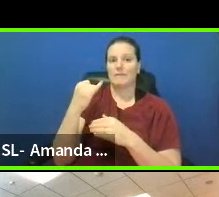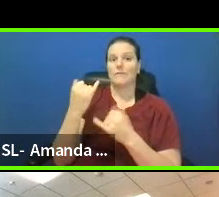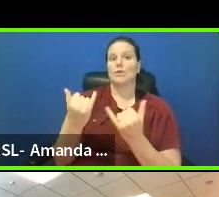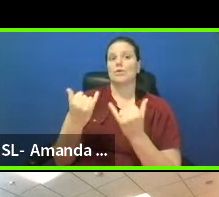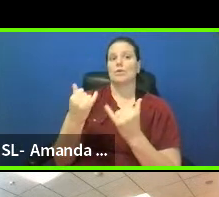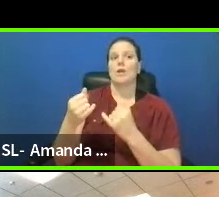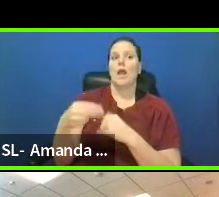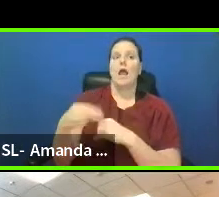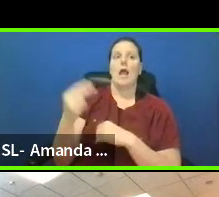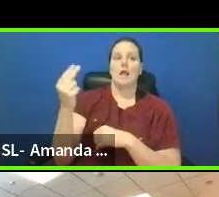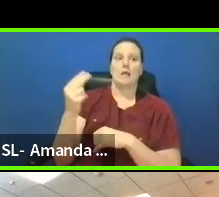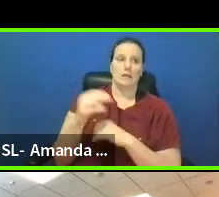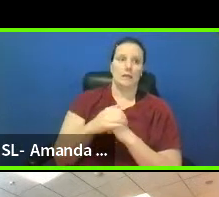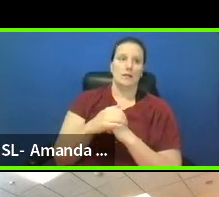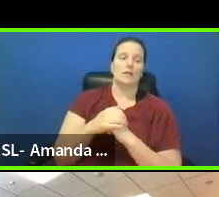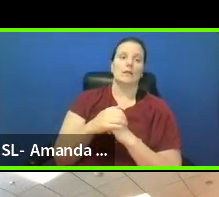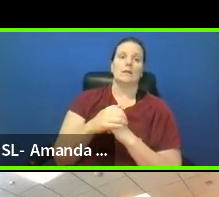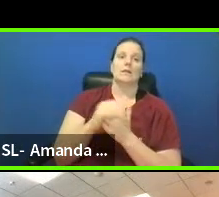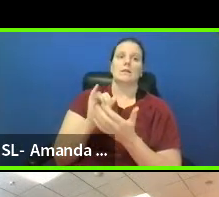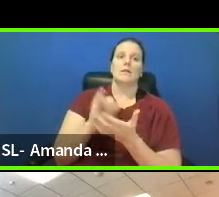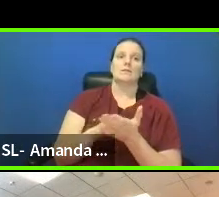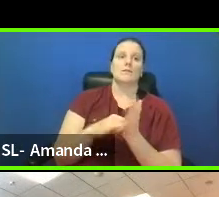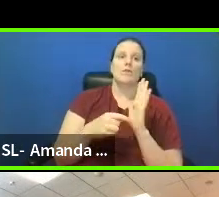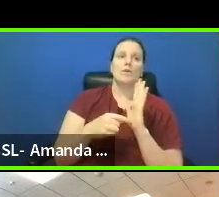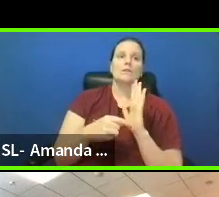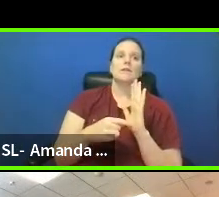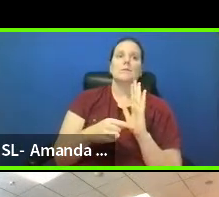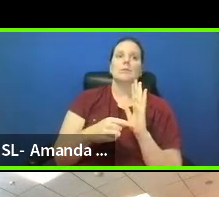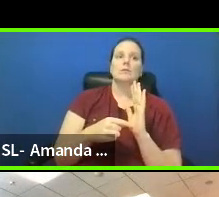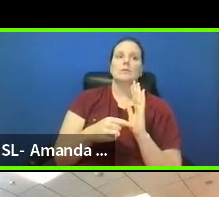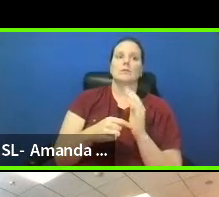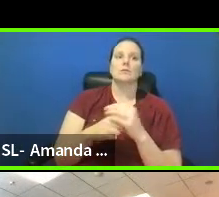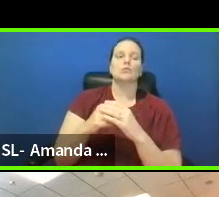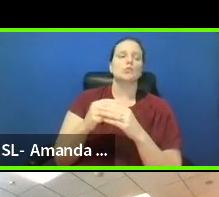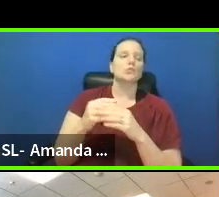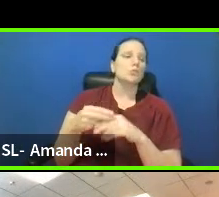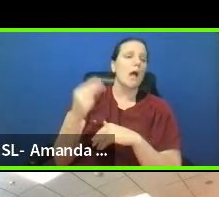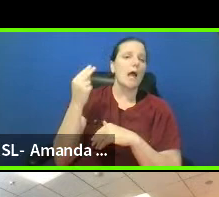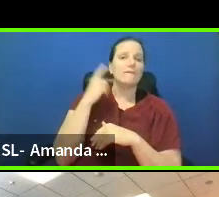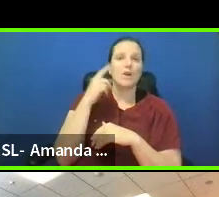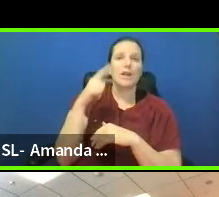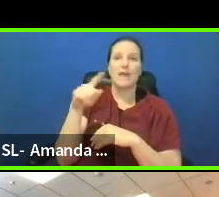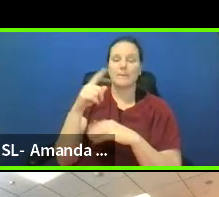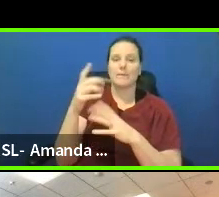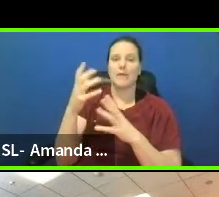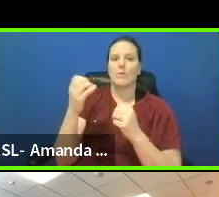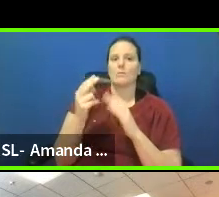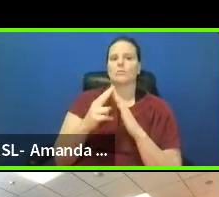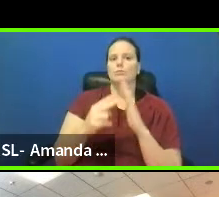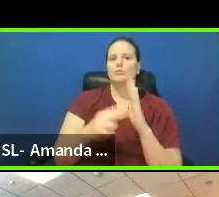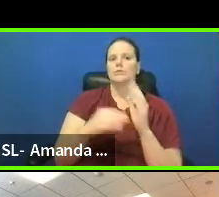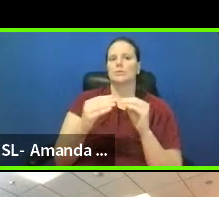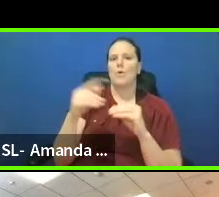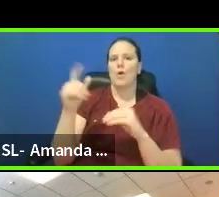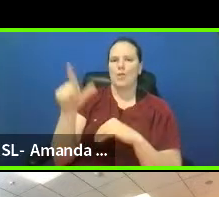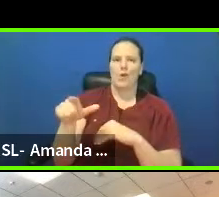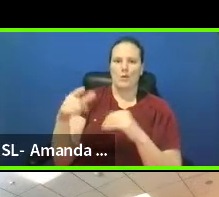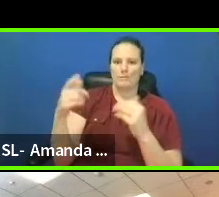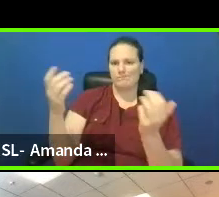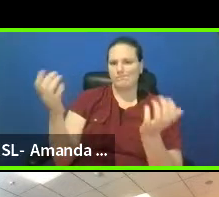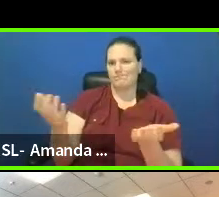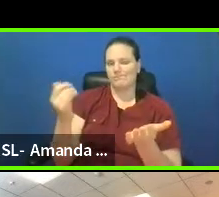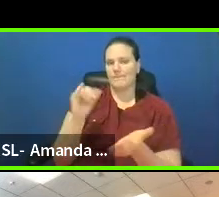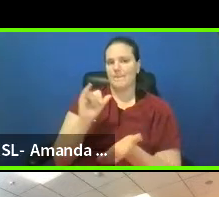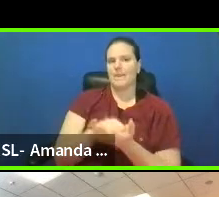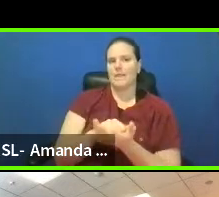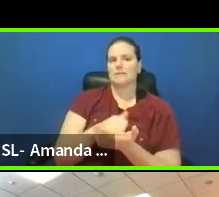height is for example, not too high for them and they want the bridge lower. So